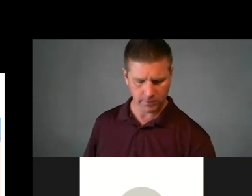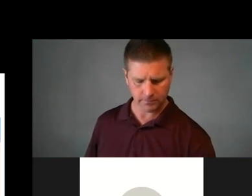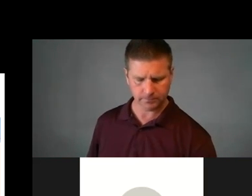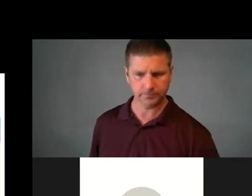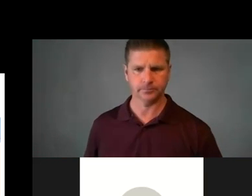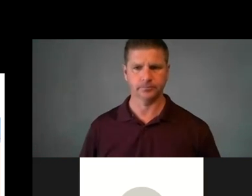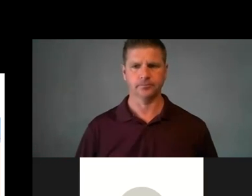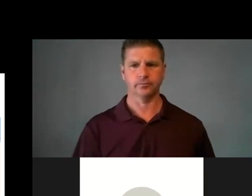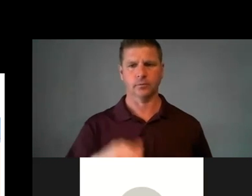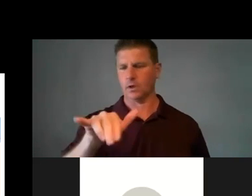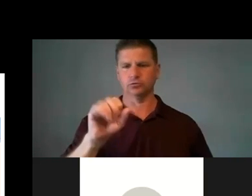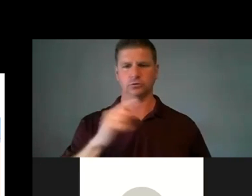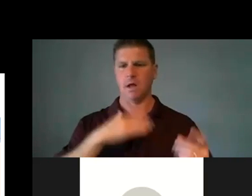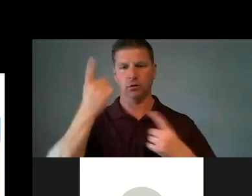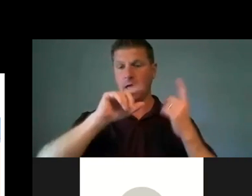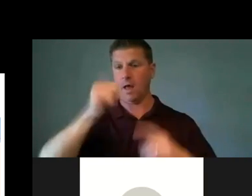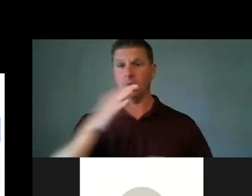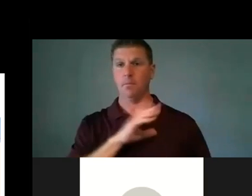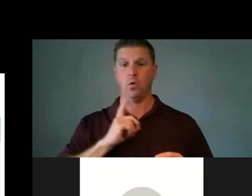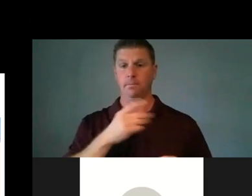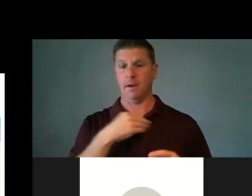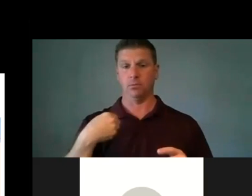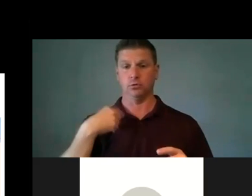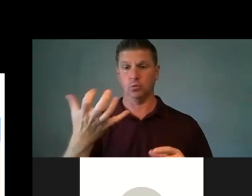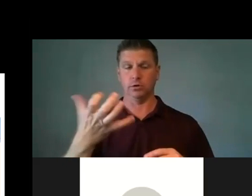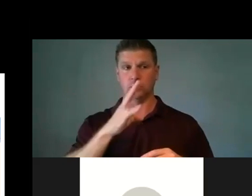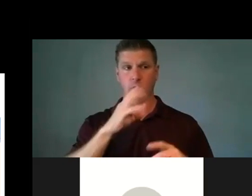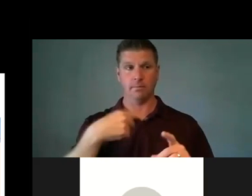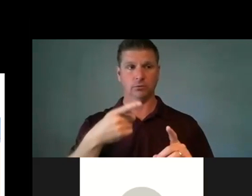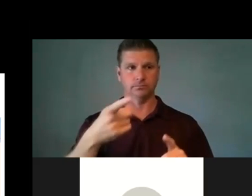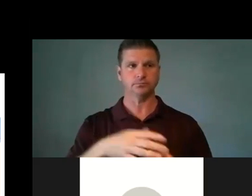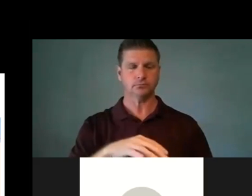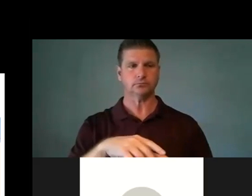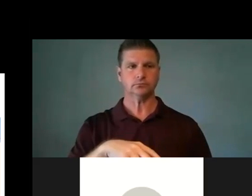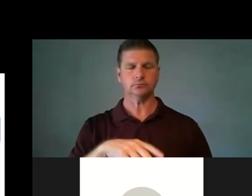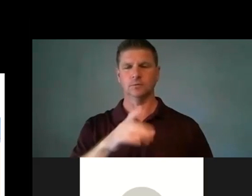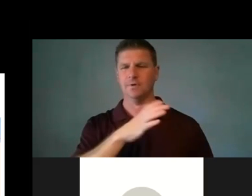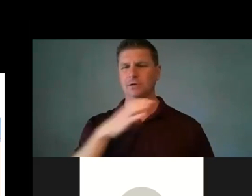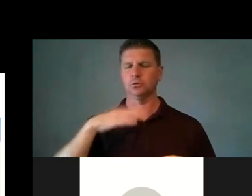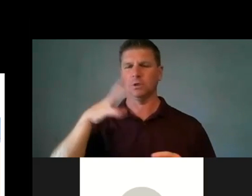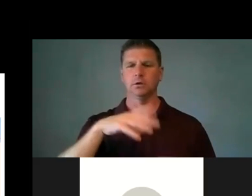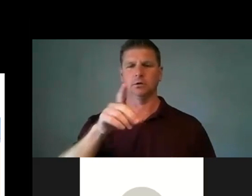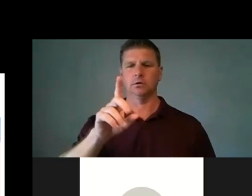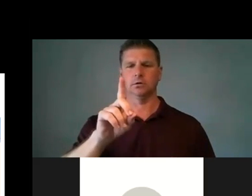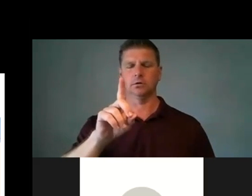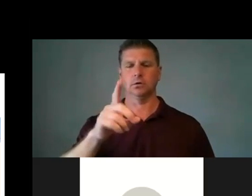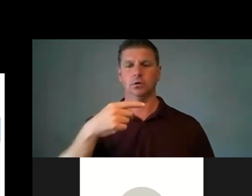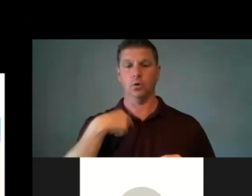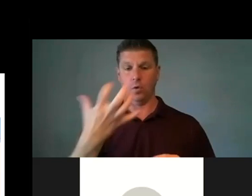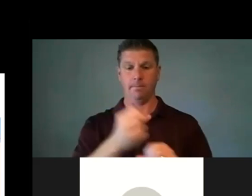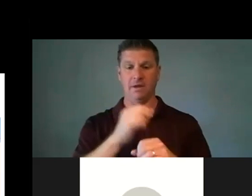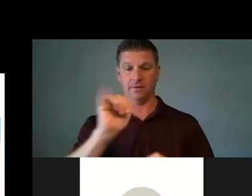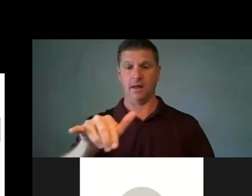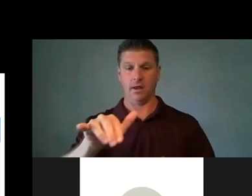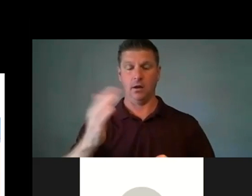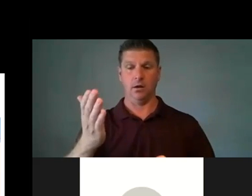So those are my thoughts. Other board members want to get in here? Councilman? Sure. One, I was going to ask, did you want to make that a formal